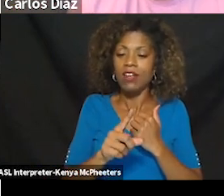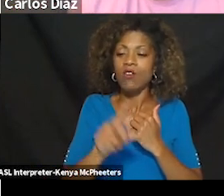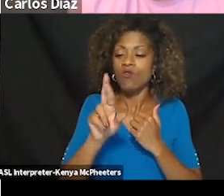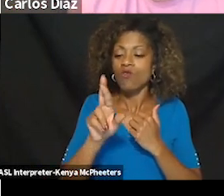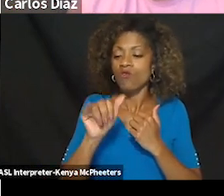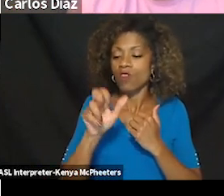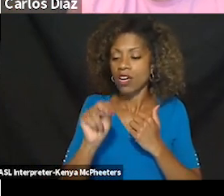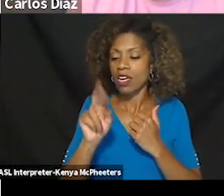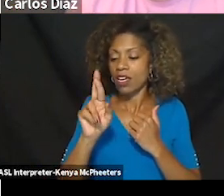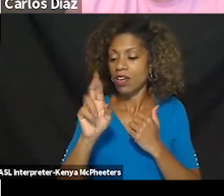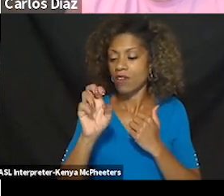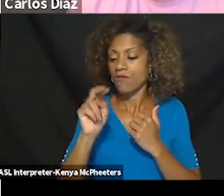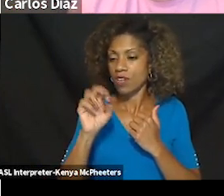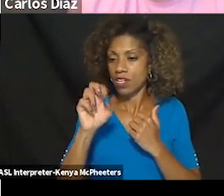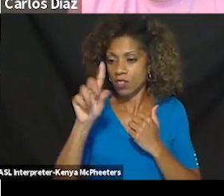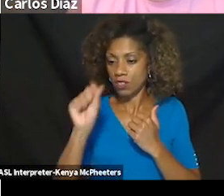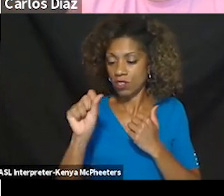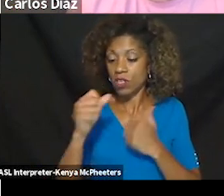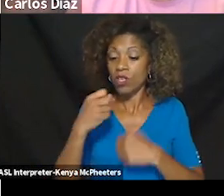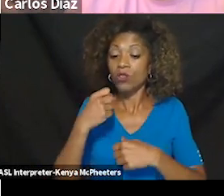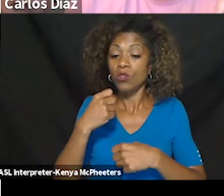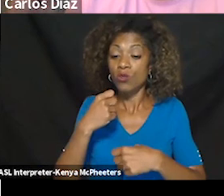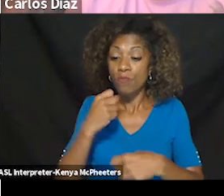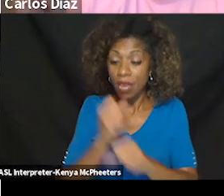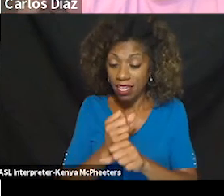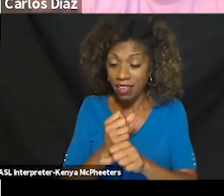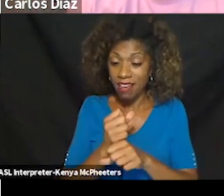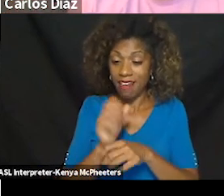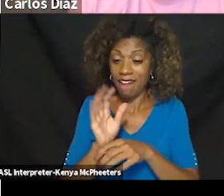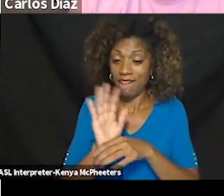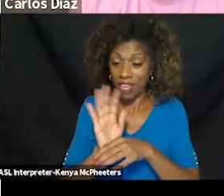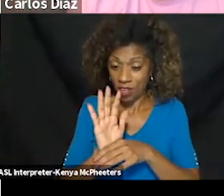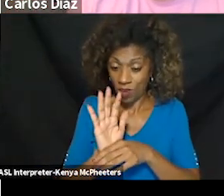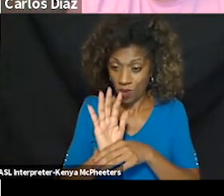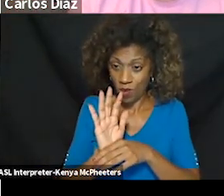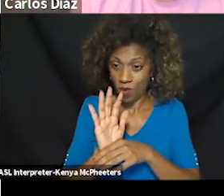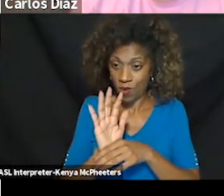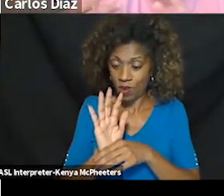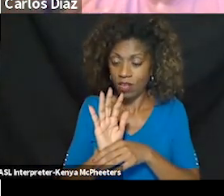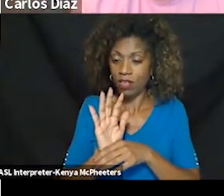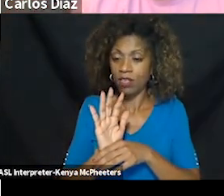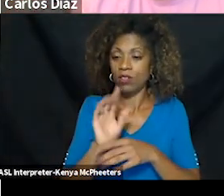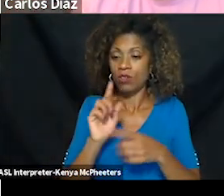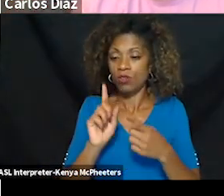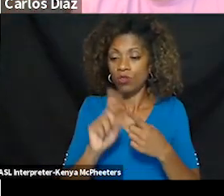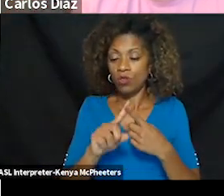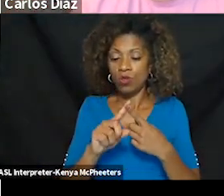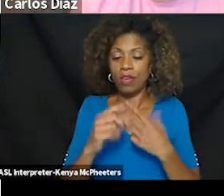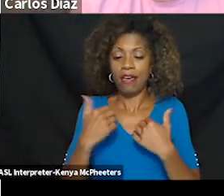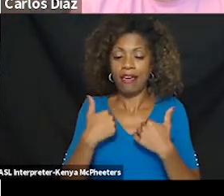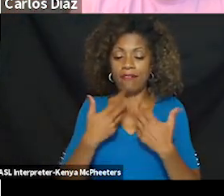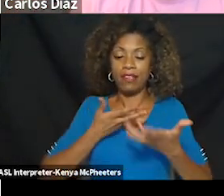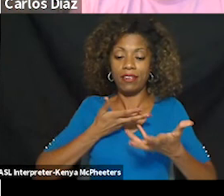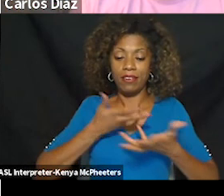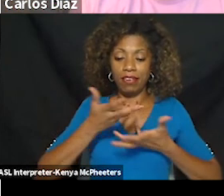volition offered to make a video of presenting himself as Bruce the intern to the audience, which was a very natural engagement. It wasn't